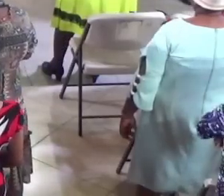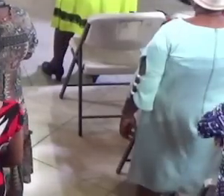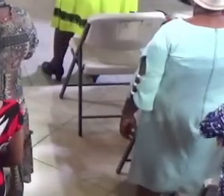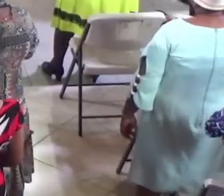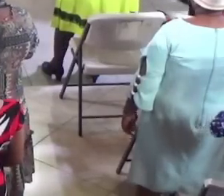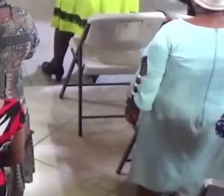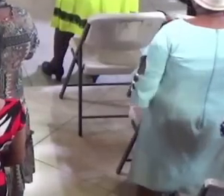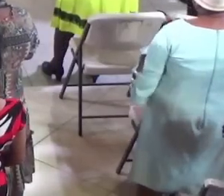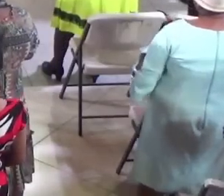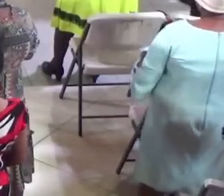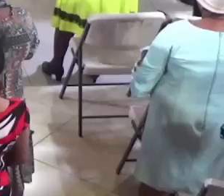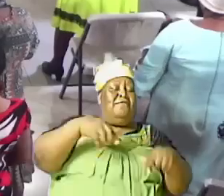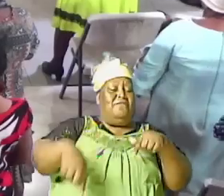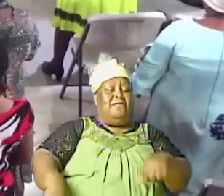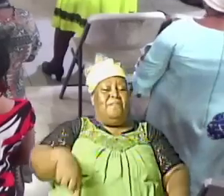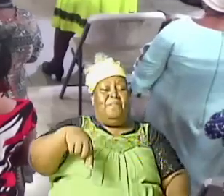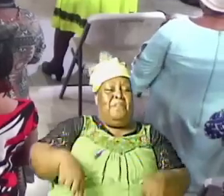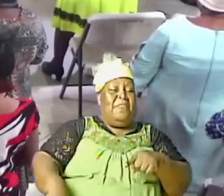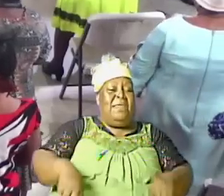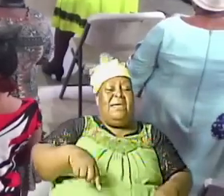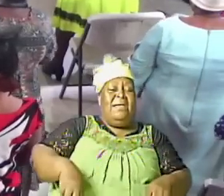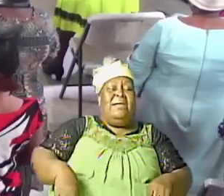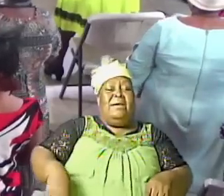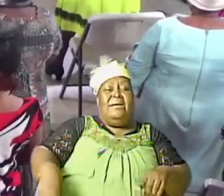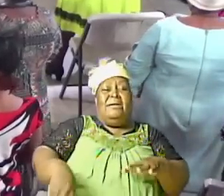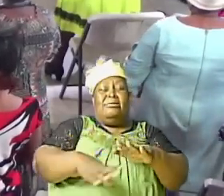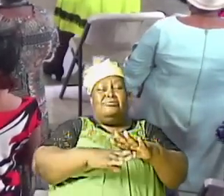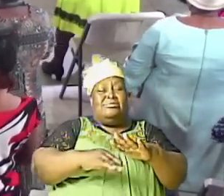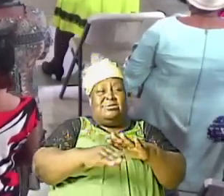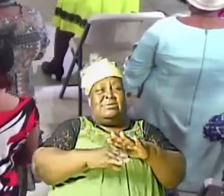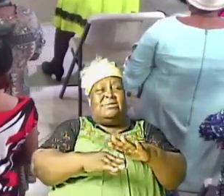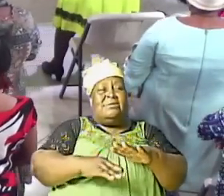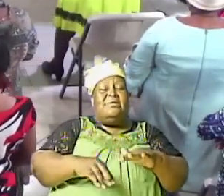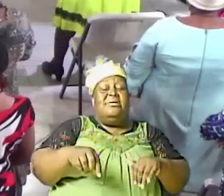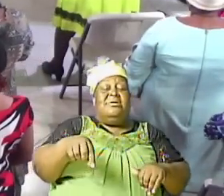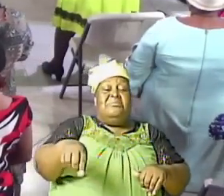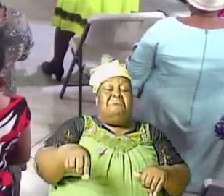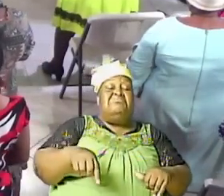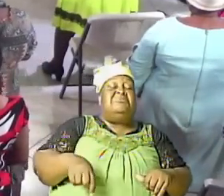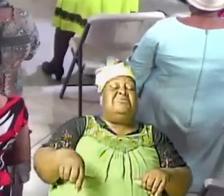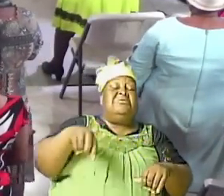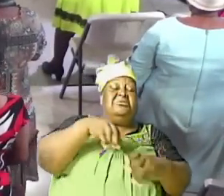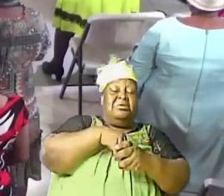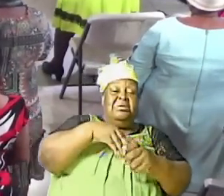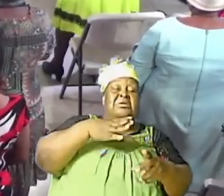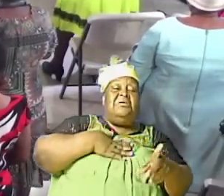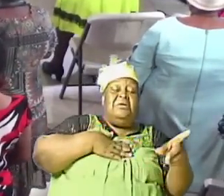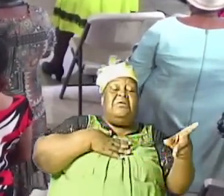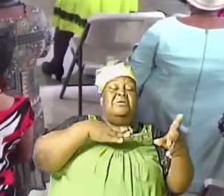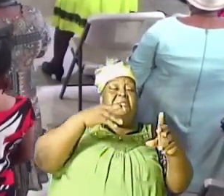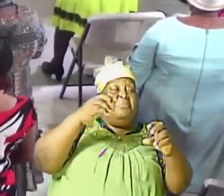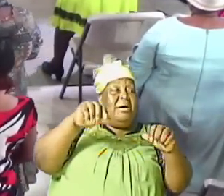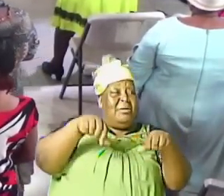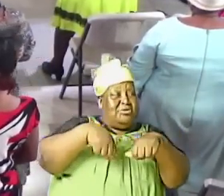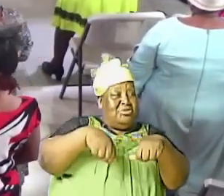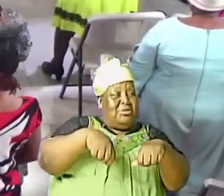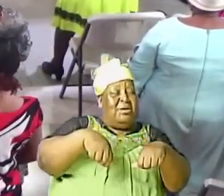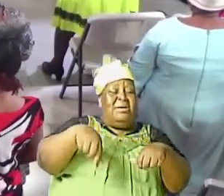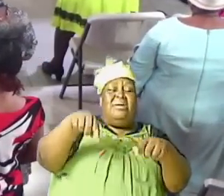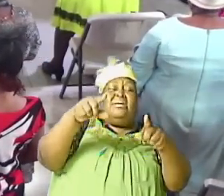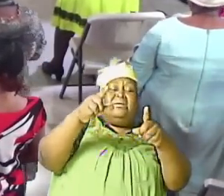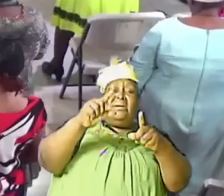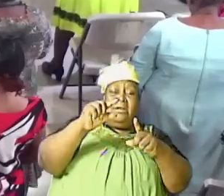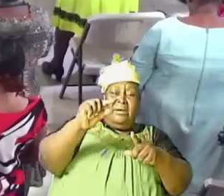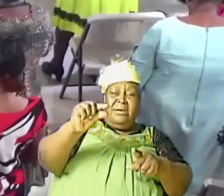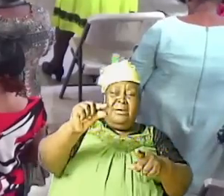my foot. So it may be in a little corner under the line. I don't know, but it's there. And I said, God, the little things them that